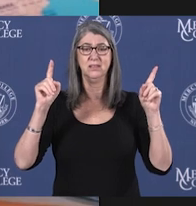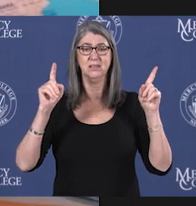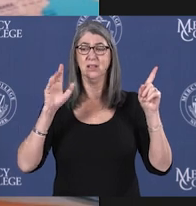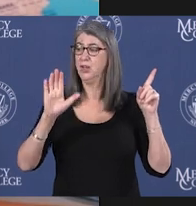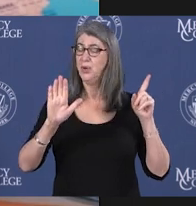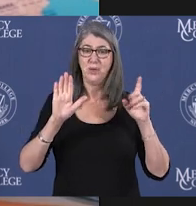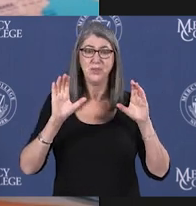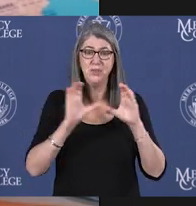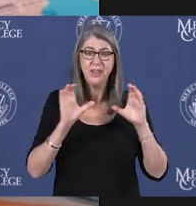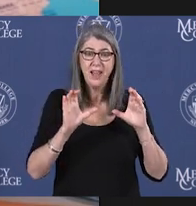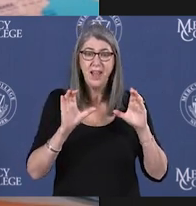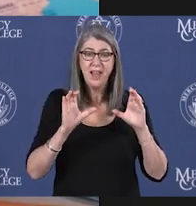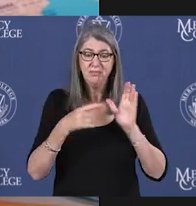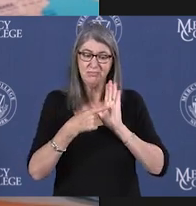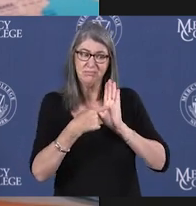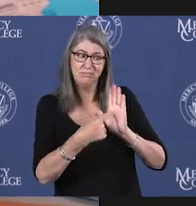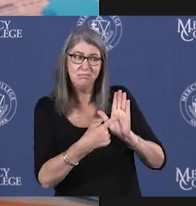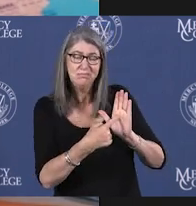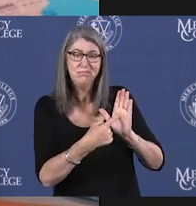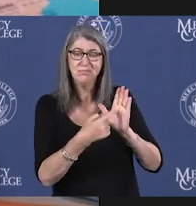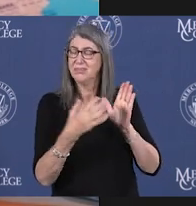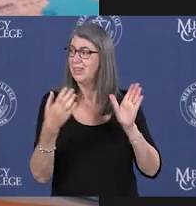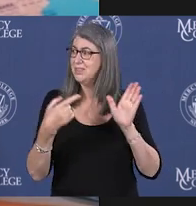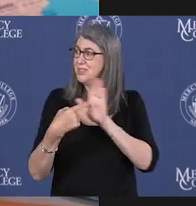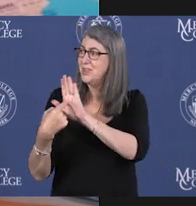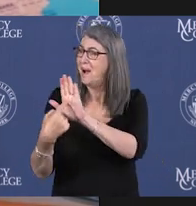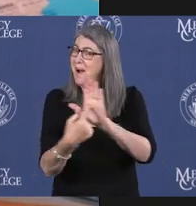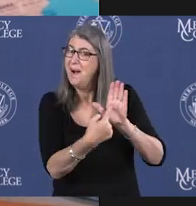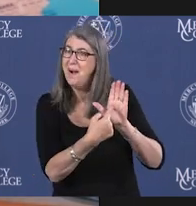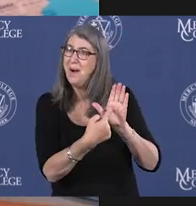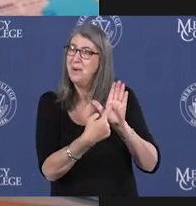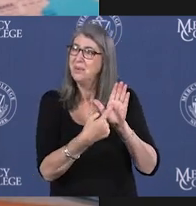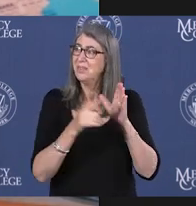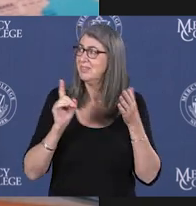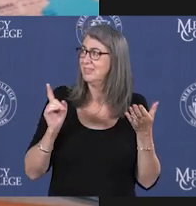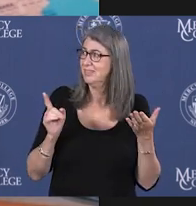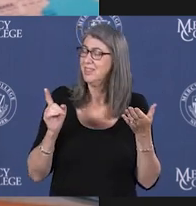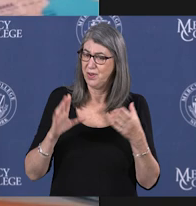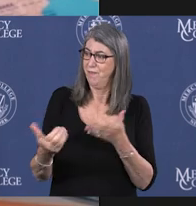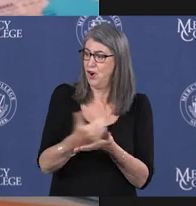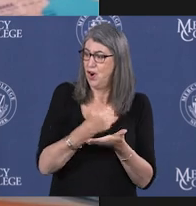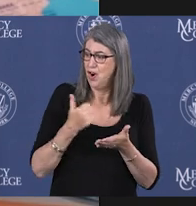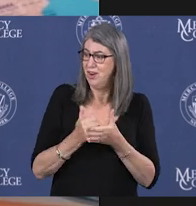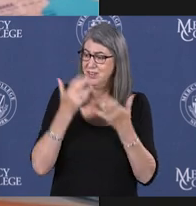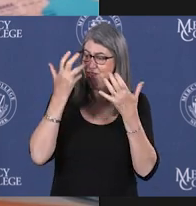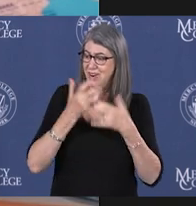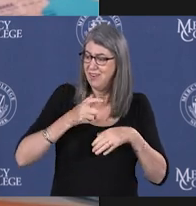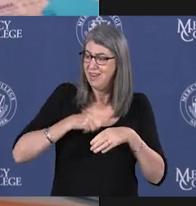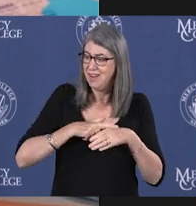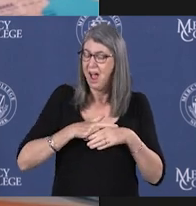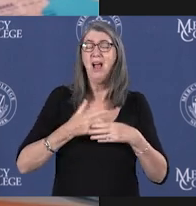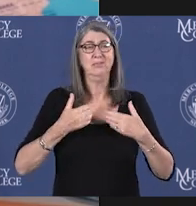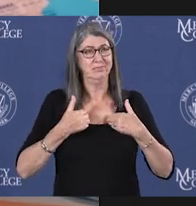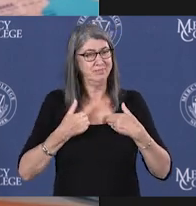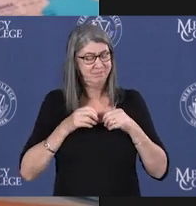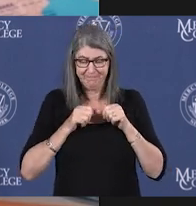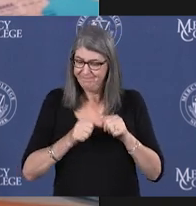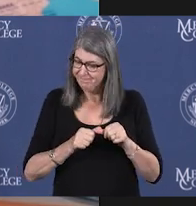Your certification is a flag that should be flown wherever you go because you earned it. Through dark times, you carried your own